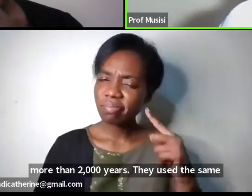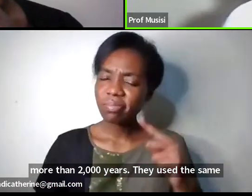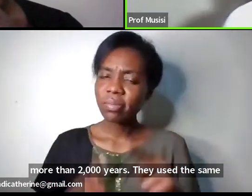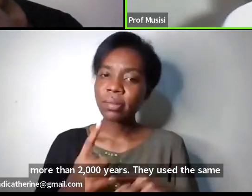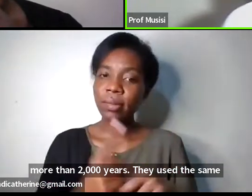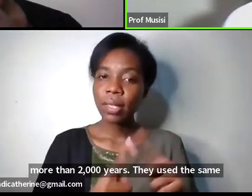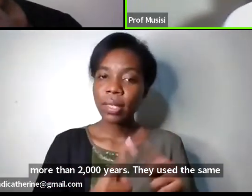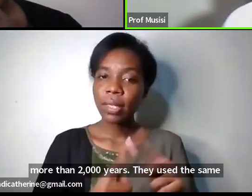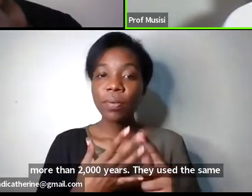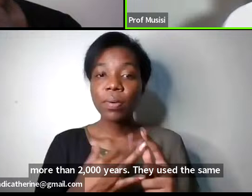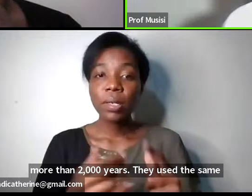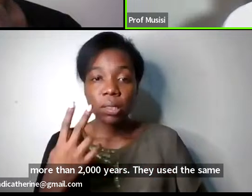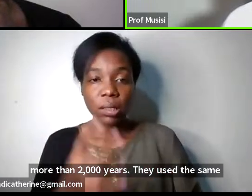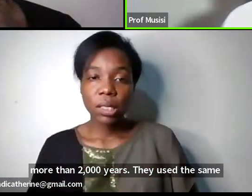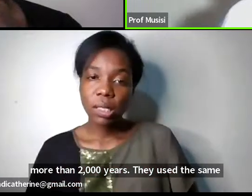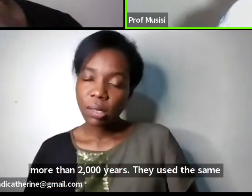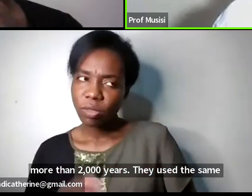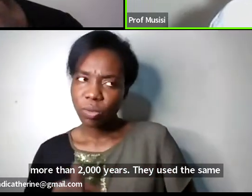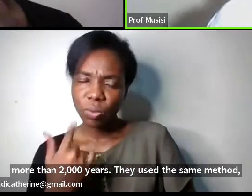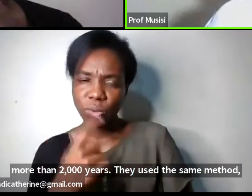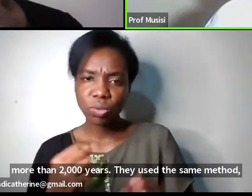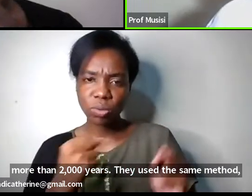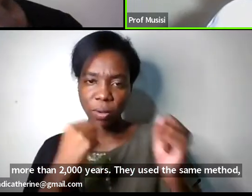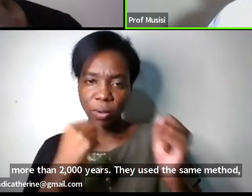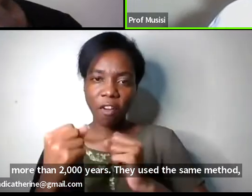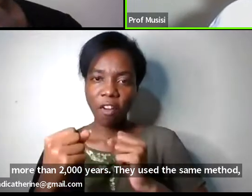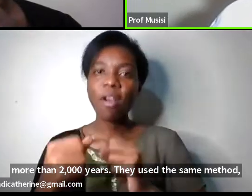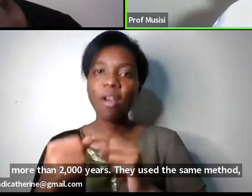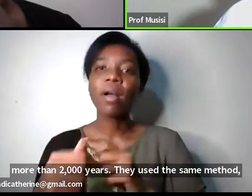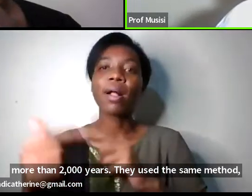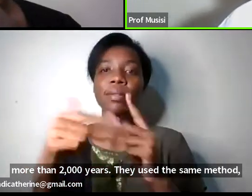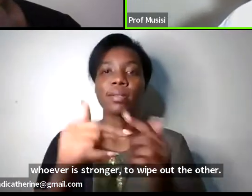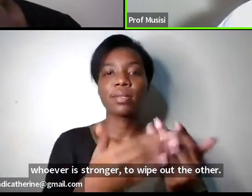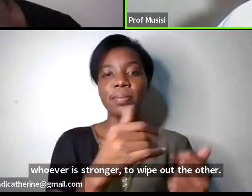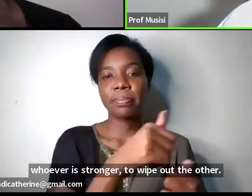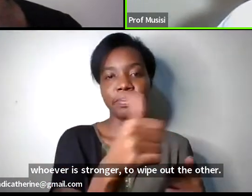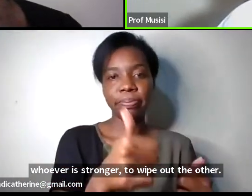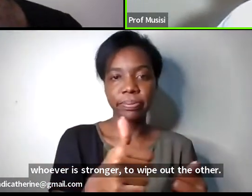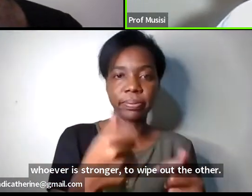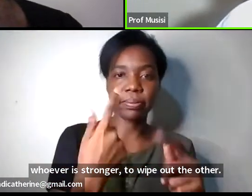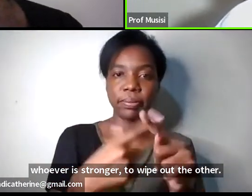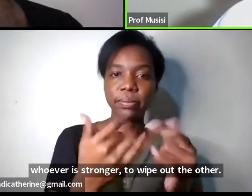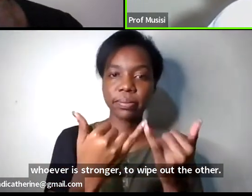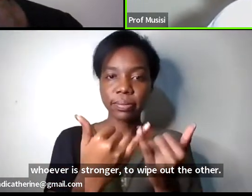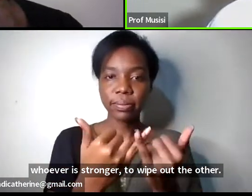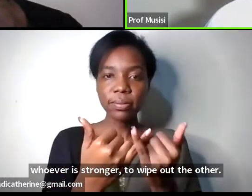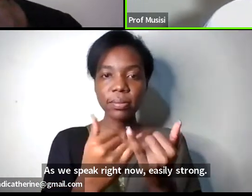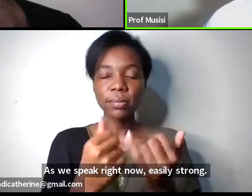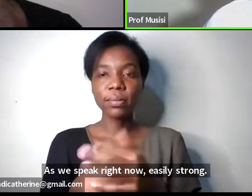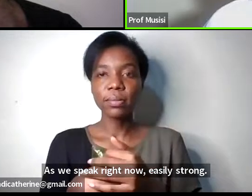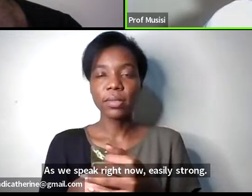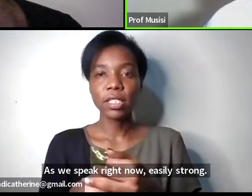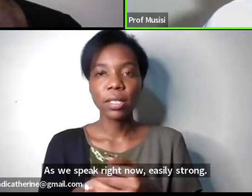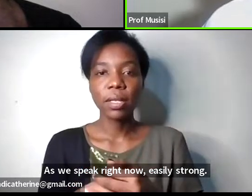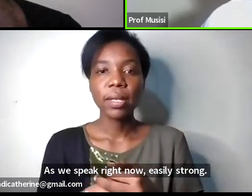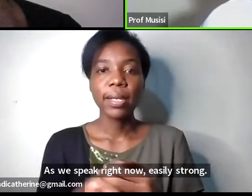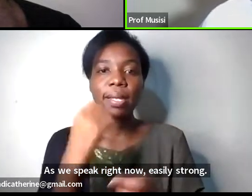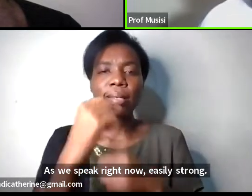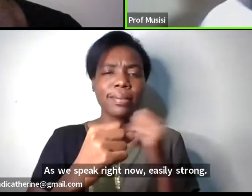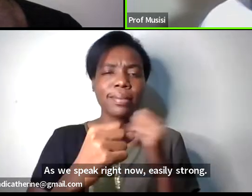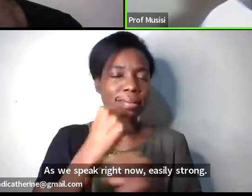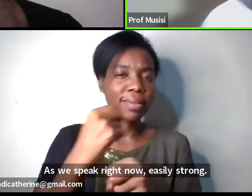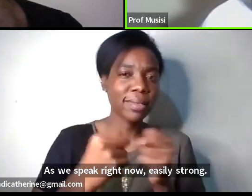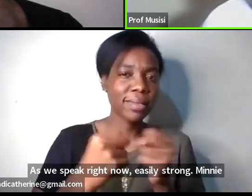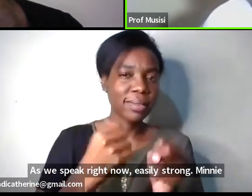tries to wipe out the other. As we speak right now, Israel is stronger. Many years back, Palestinians